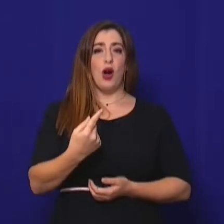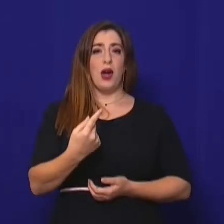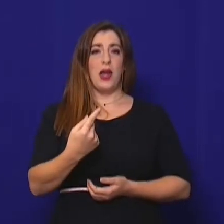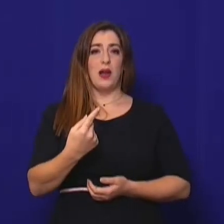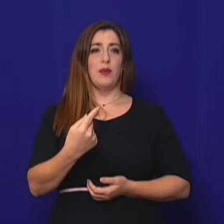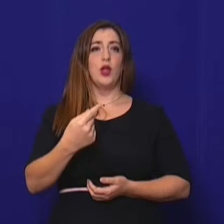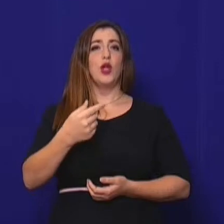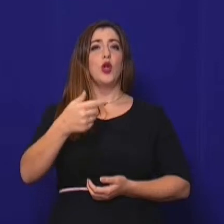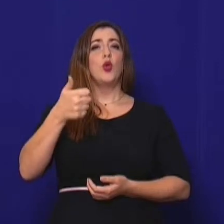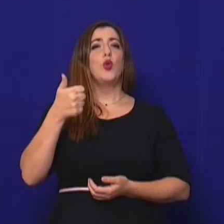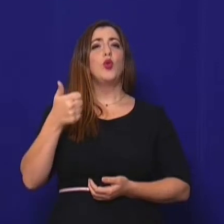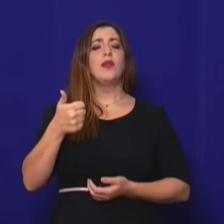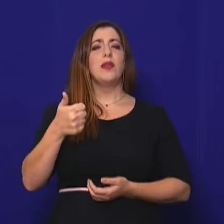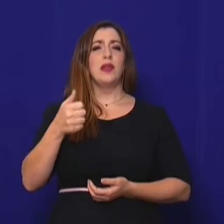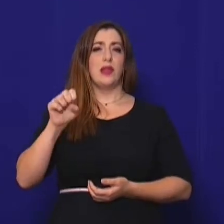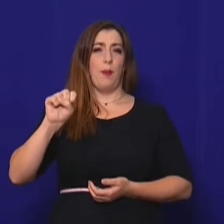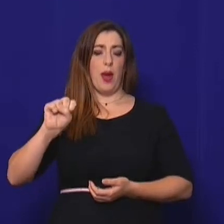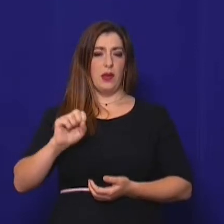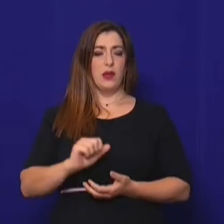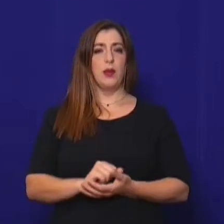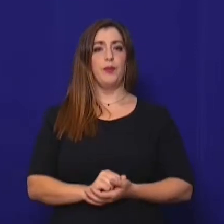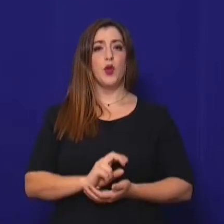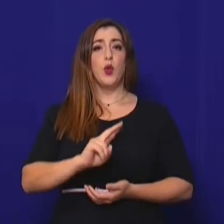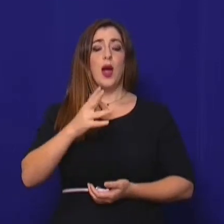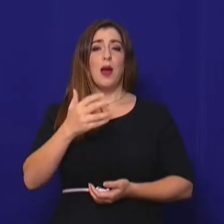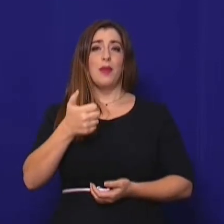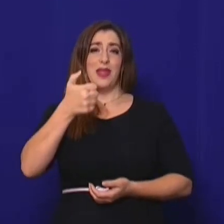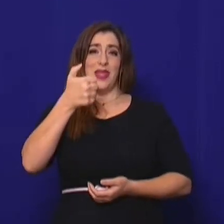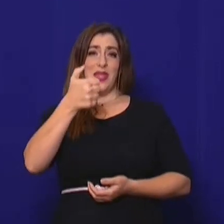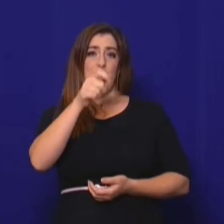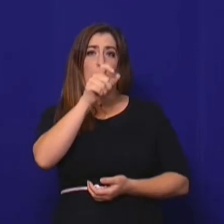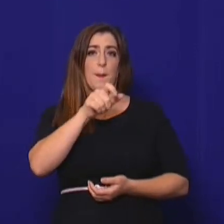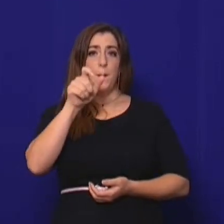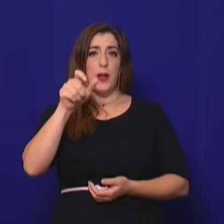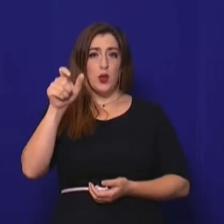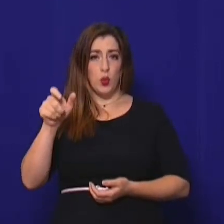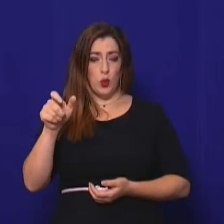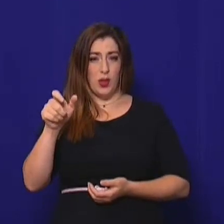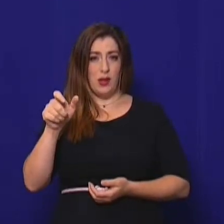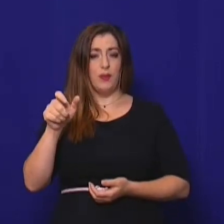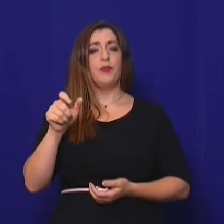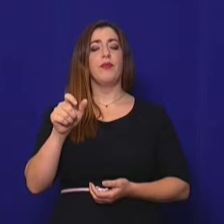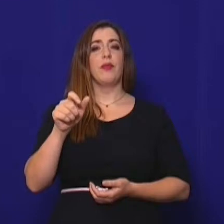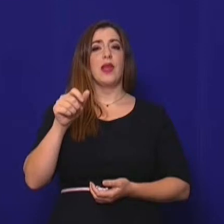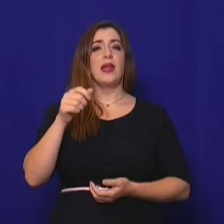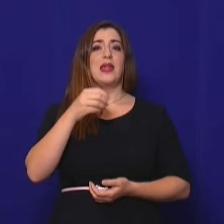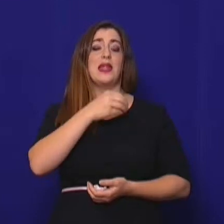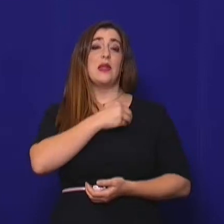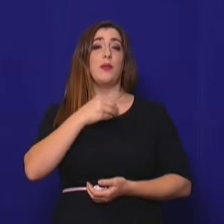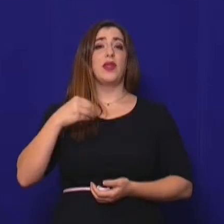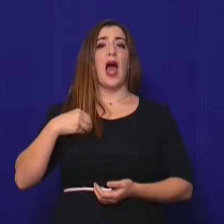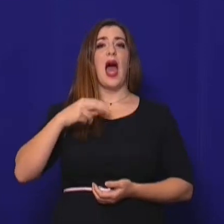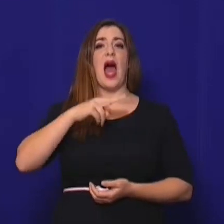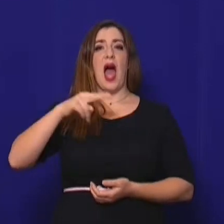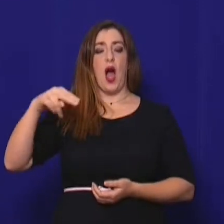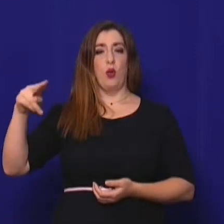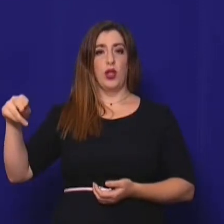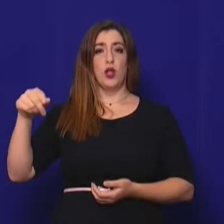Samaritan u għandna wkoll 6 persuni inkluż persuna li qiegħed fl-ITU fl-Isptar Ġenerali ta'